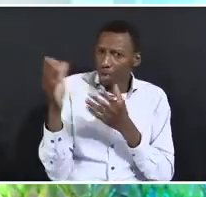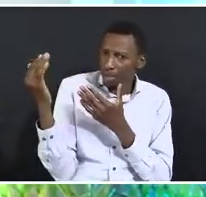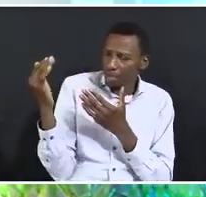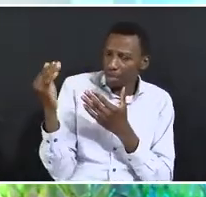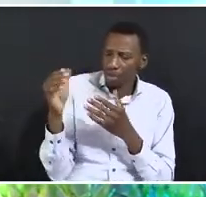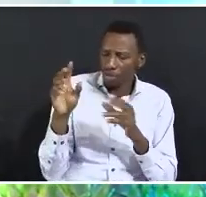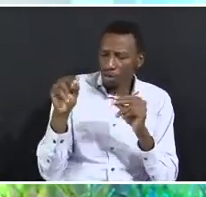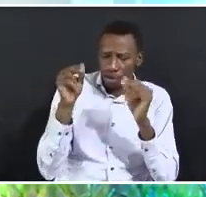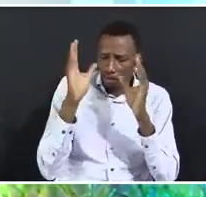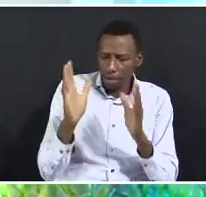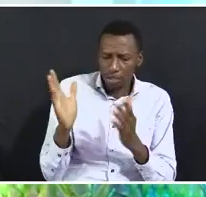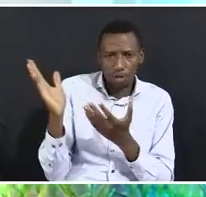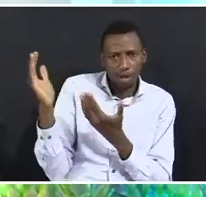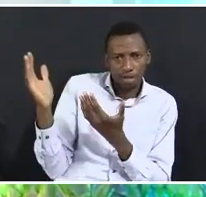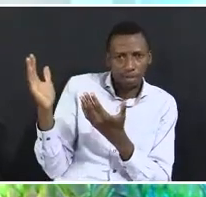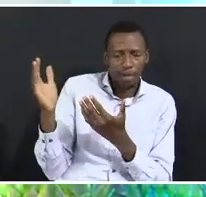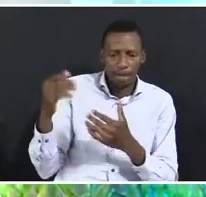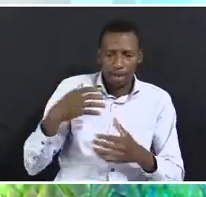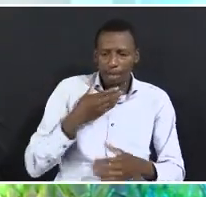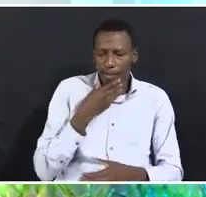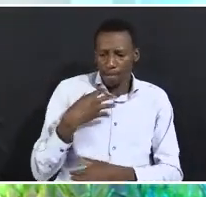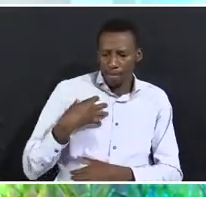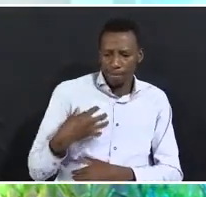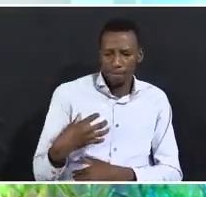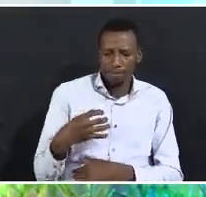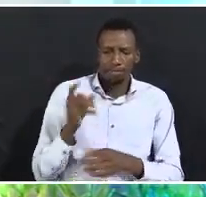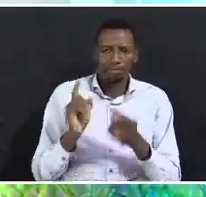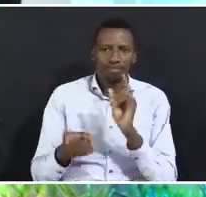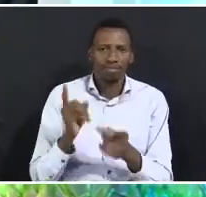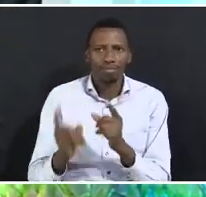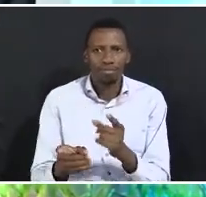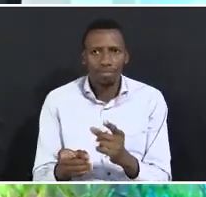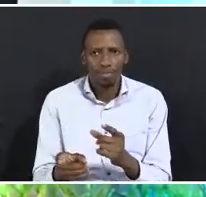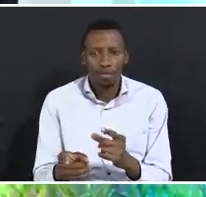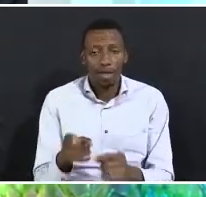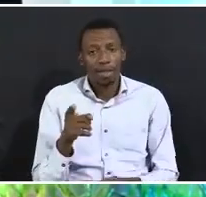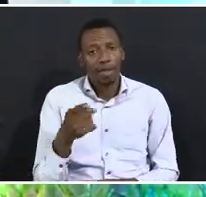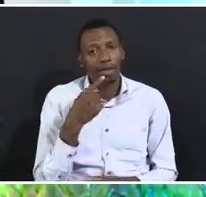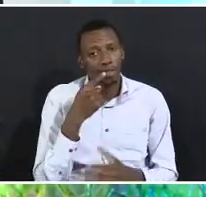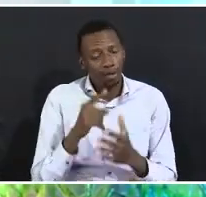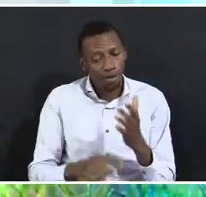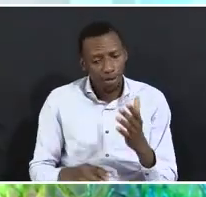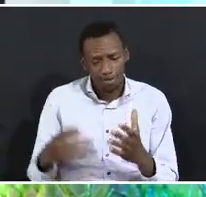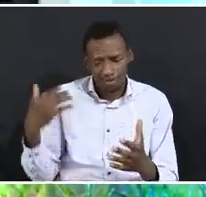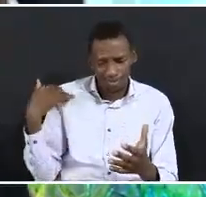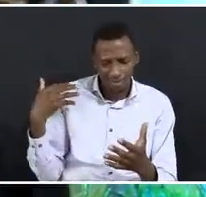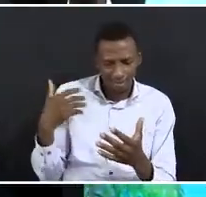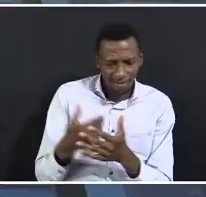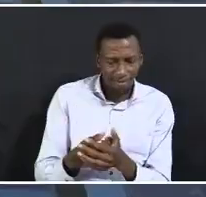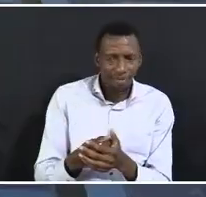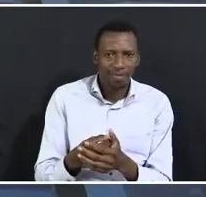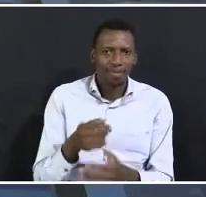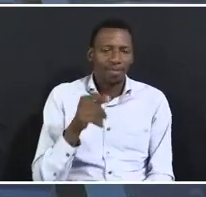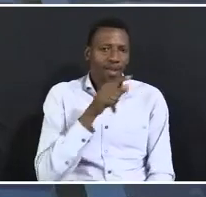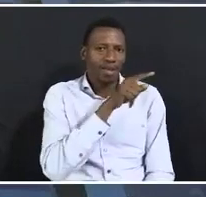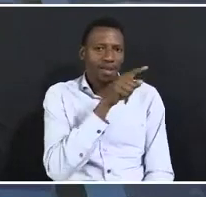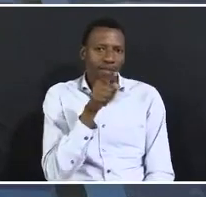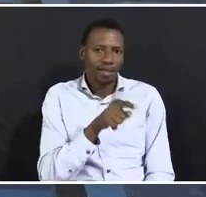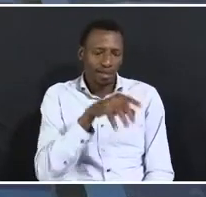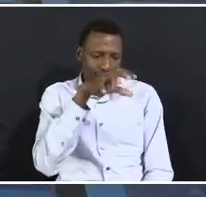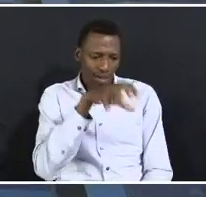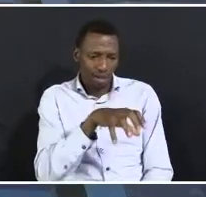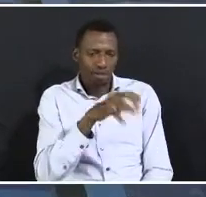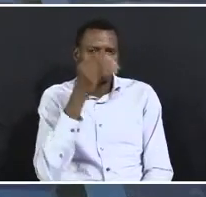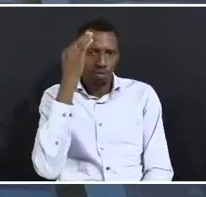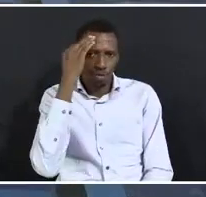tree. No one expects a noble man to run. This one tells you that all along, Zacchaeus knew there's a power of